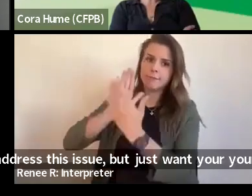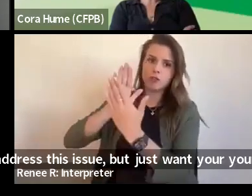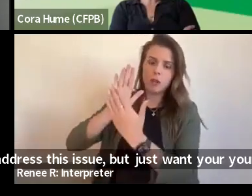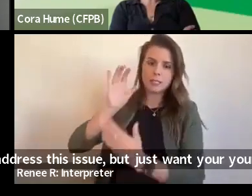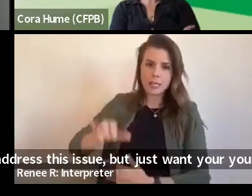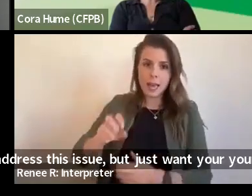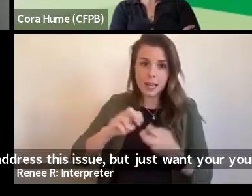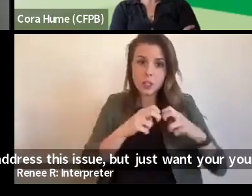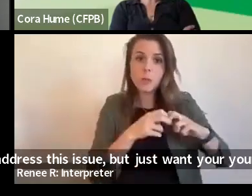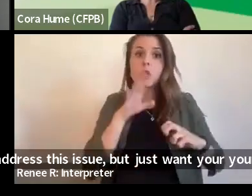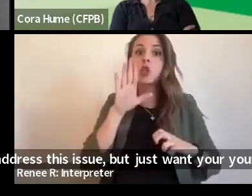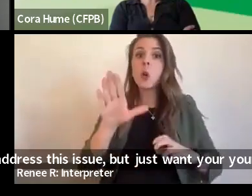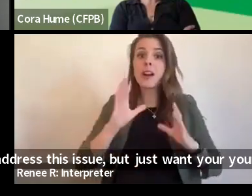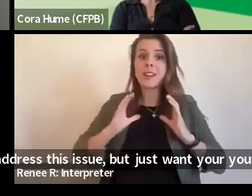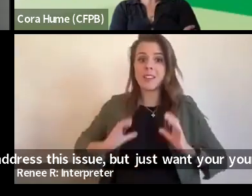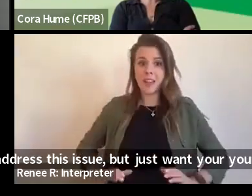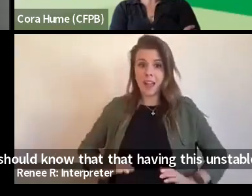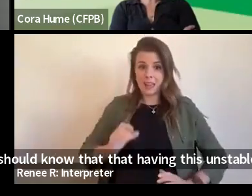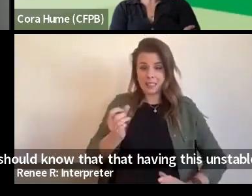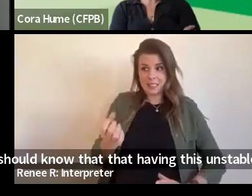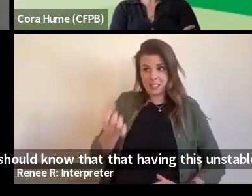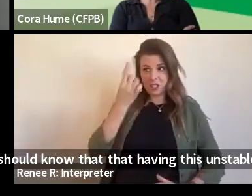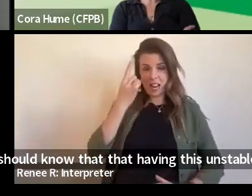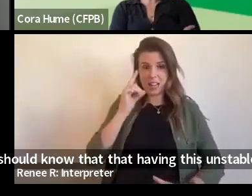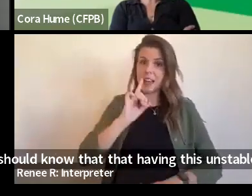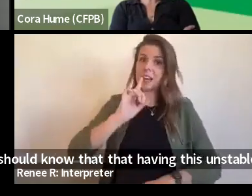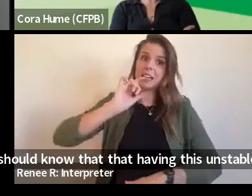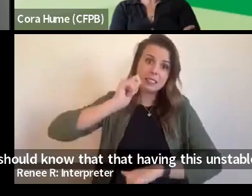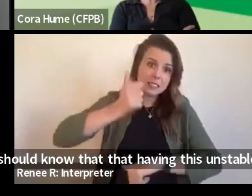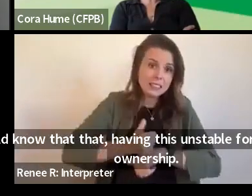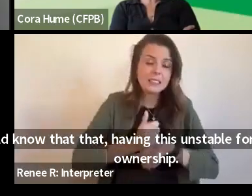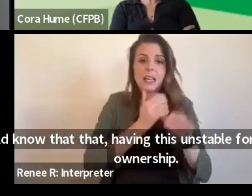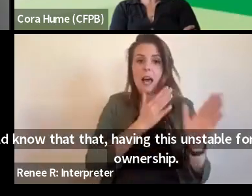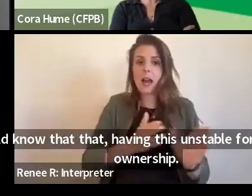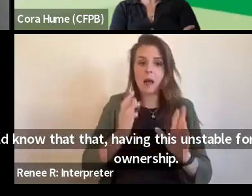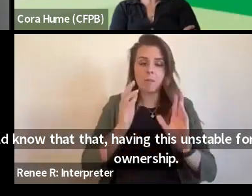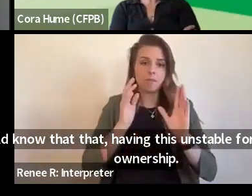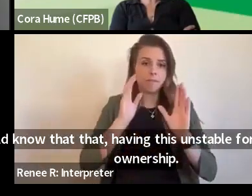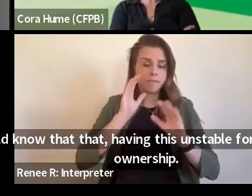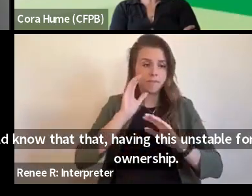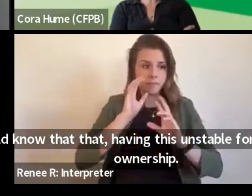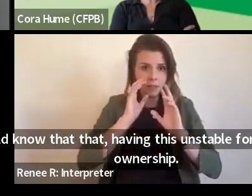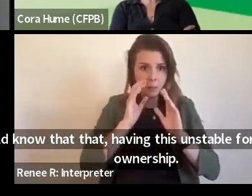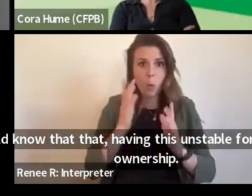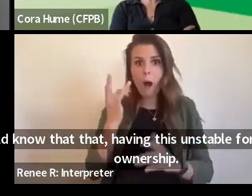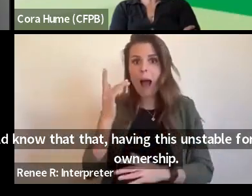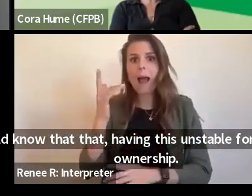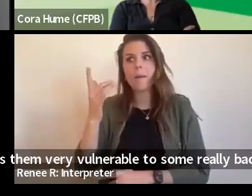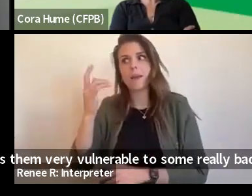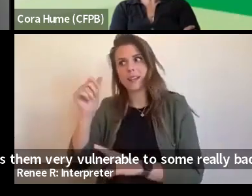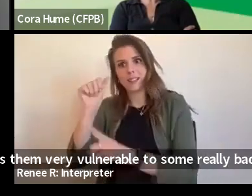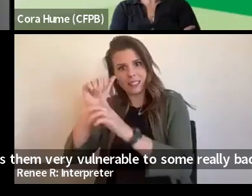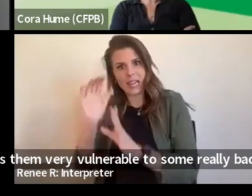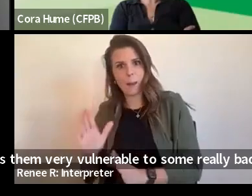having this unstable form of home ownership makes them very vulnerable to some really bad scammers out there.